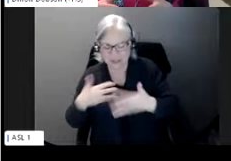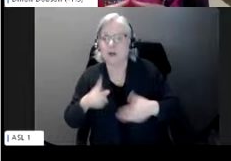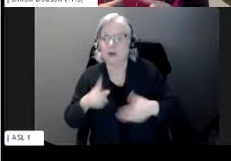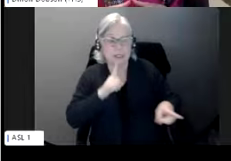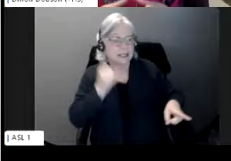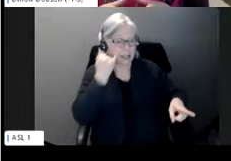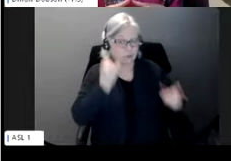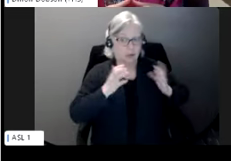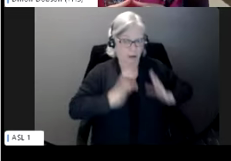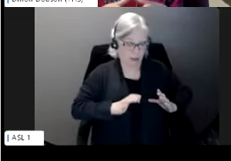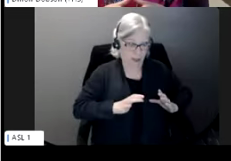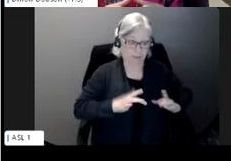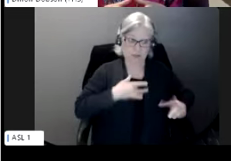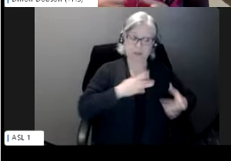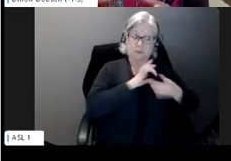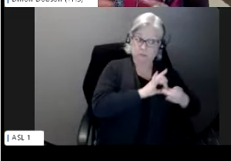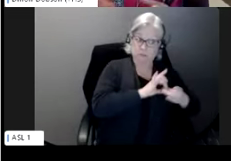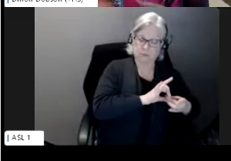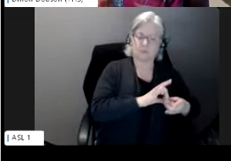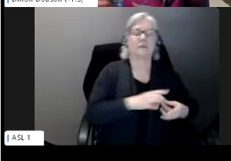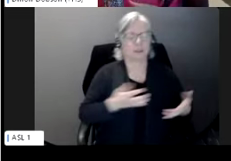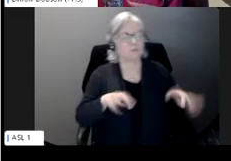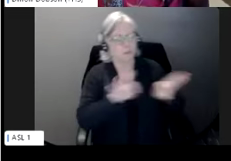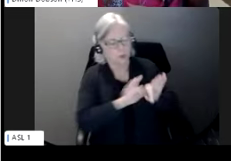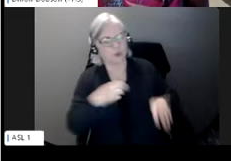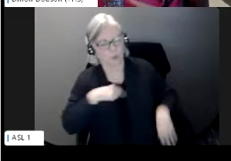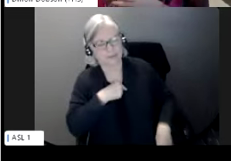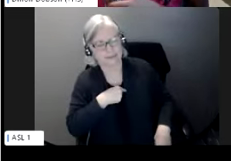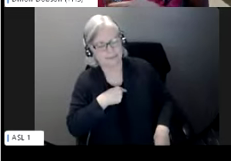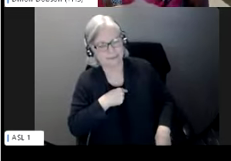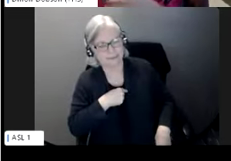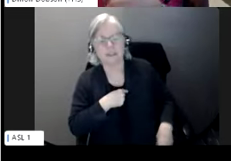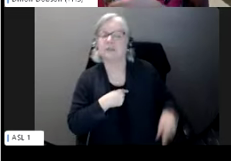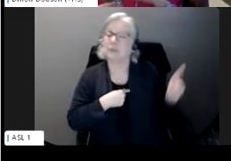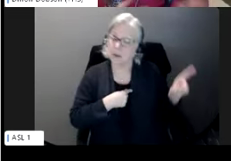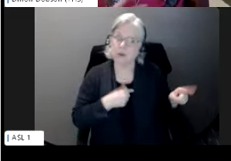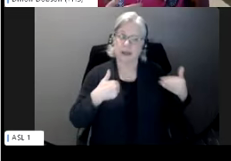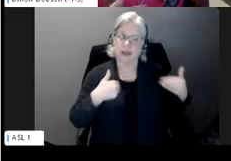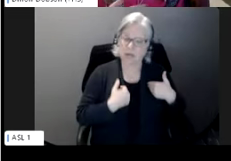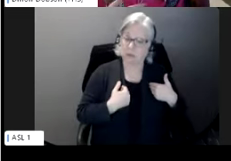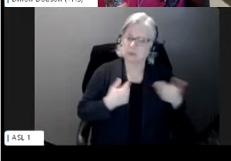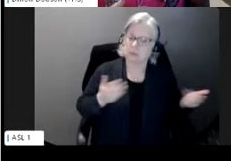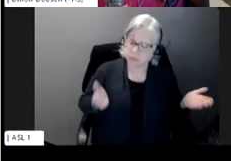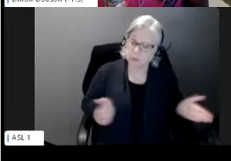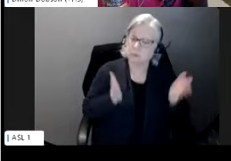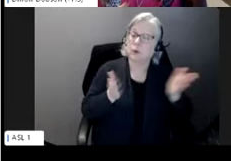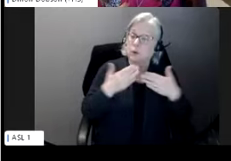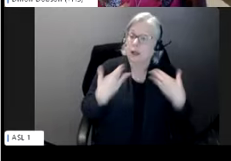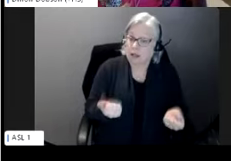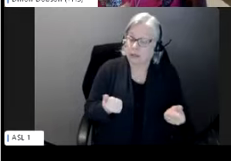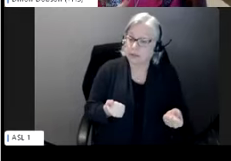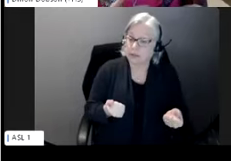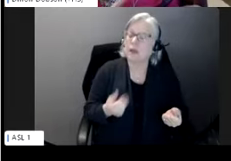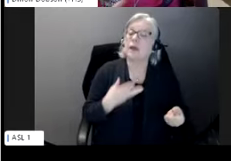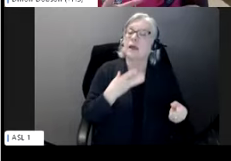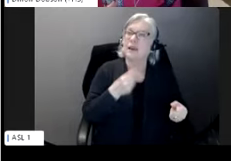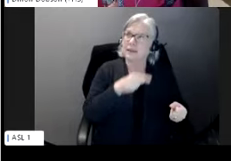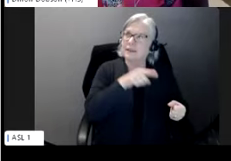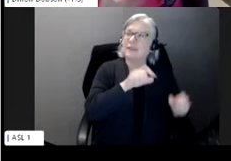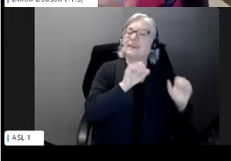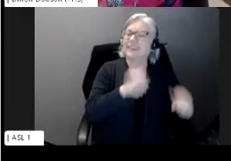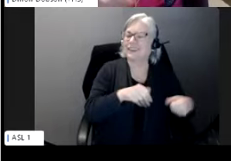it's really important to understand that pets are health promoting, and they can also present unique barriers for